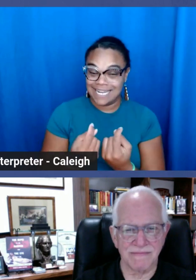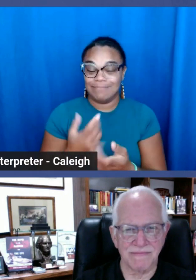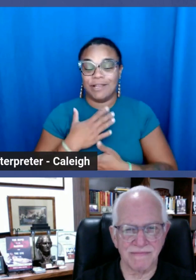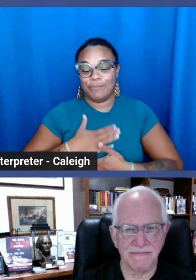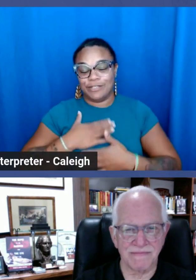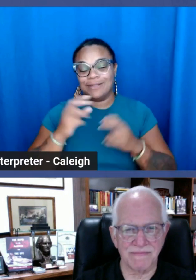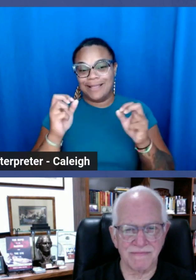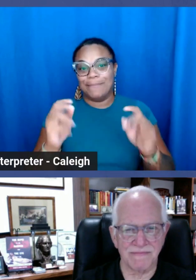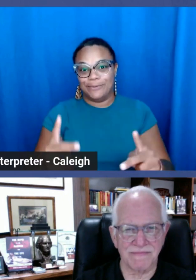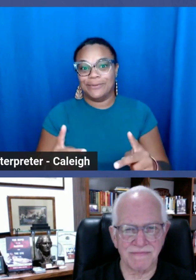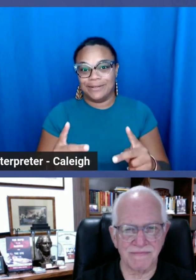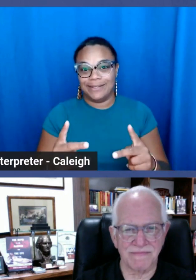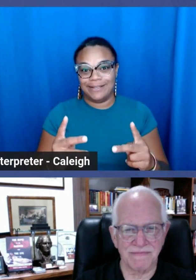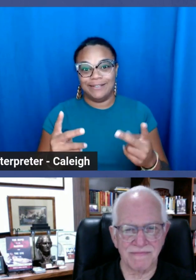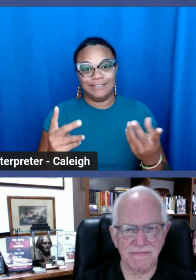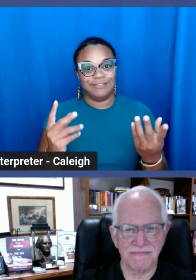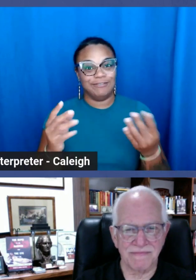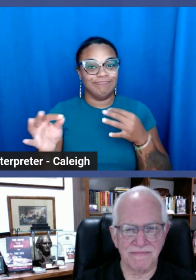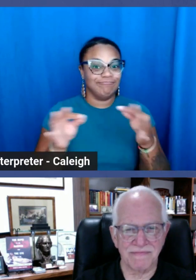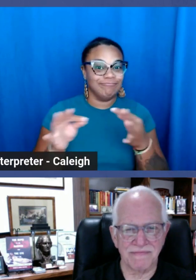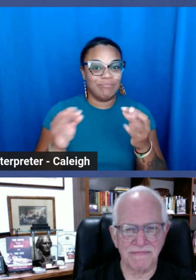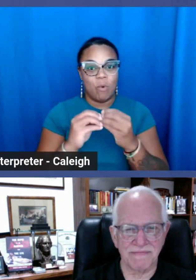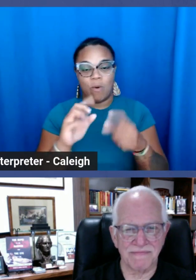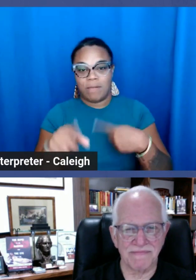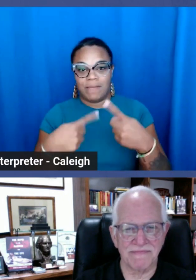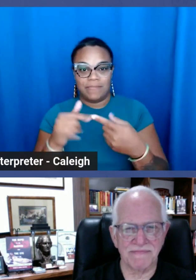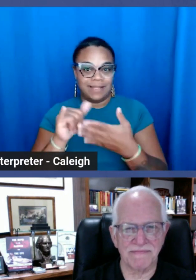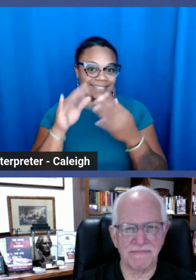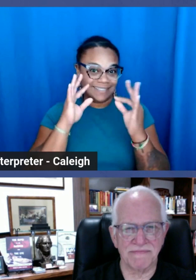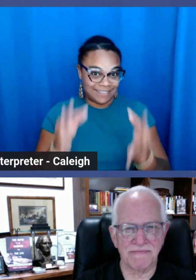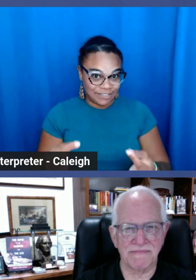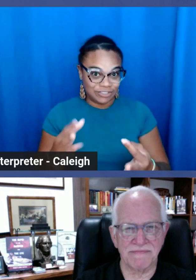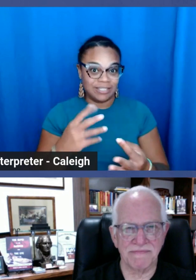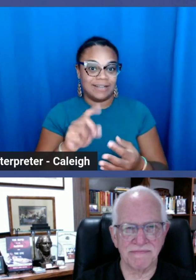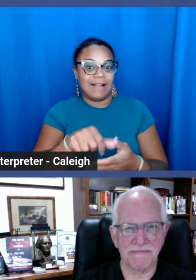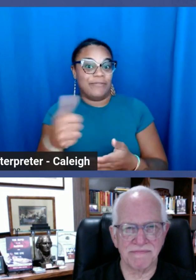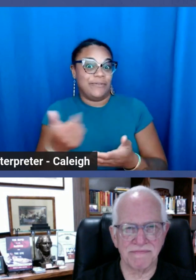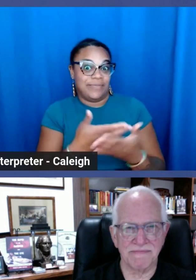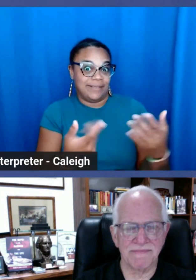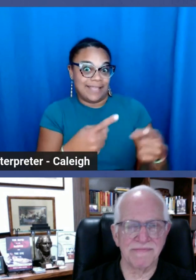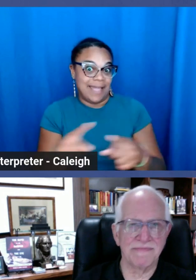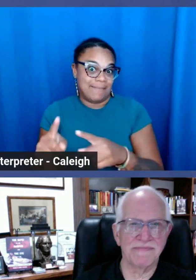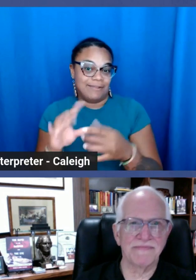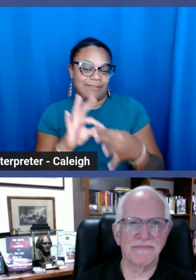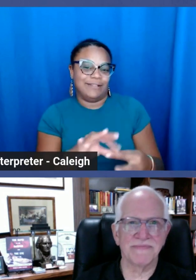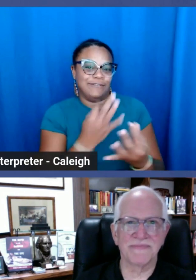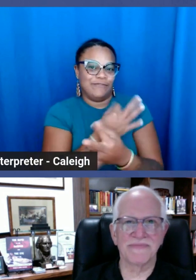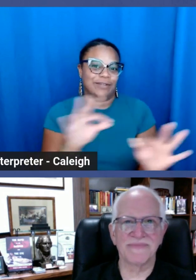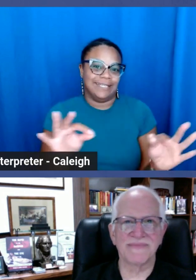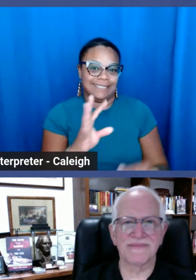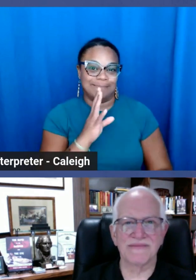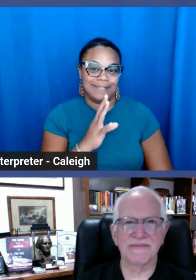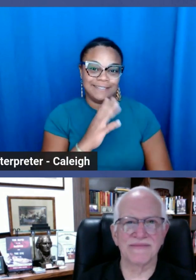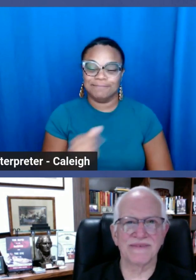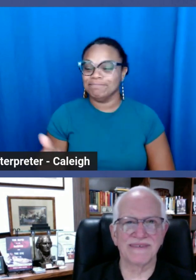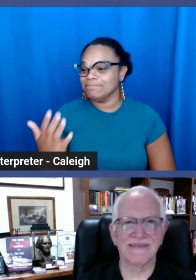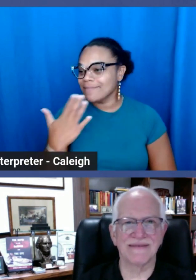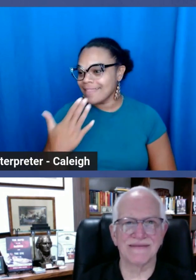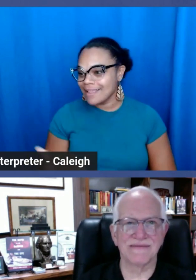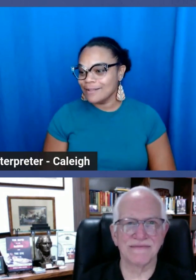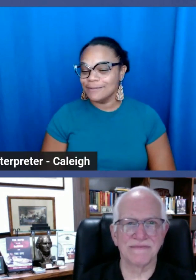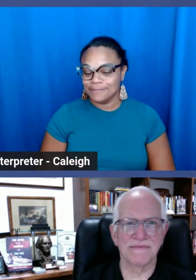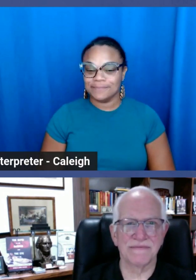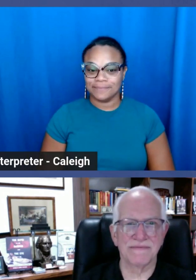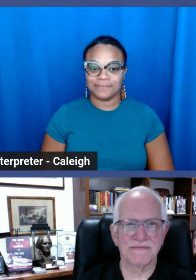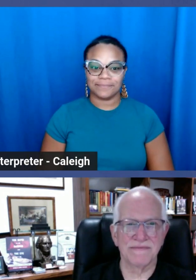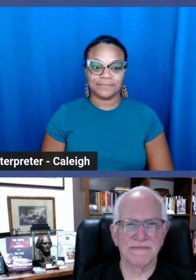the opportunity to shed some light on the decision and some of the other things that have been happening in the free speech realm. Thank you. When